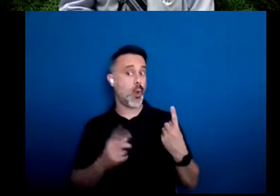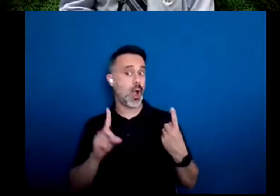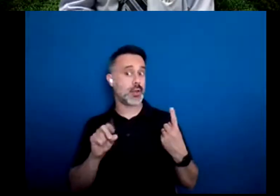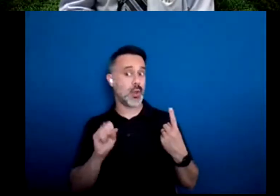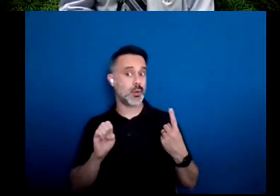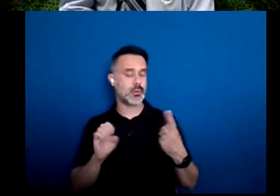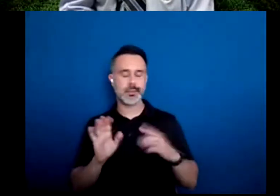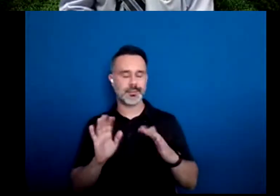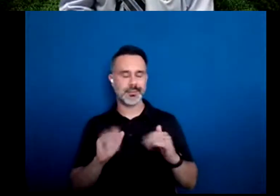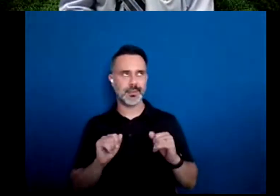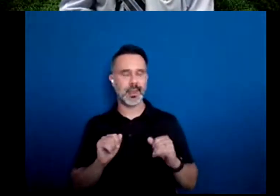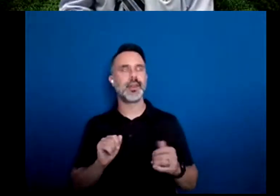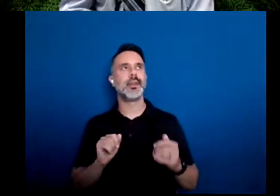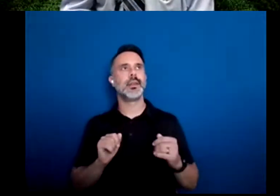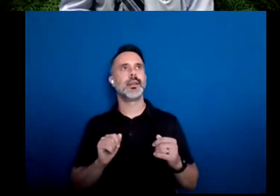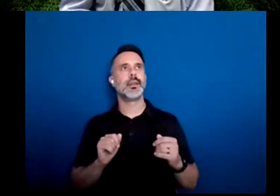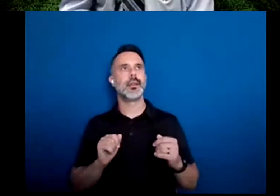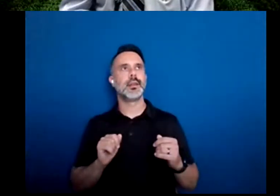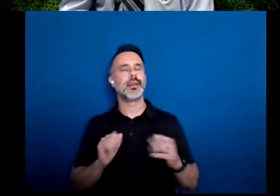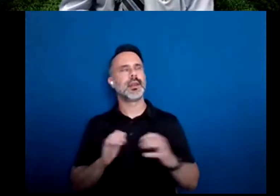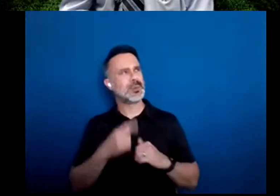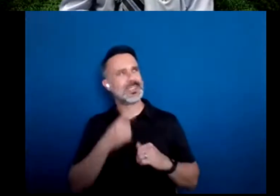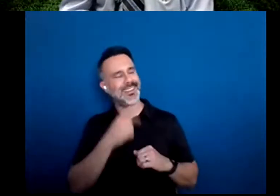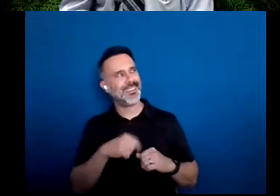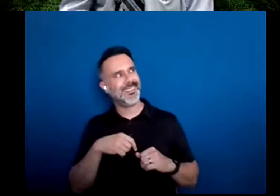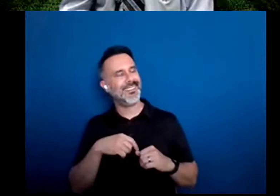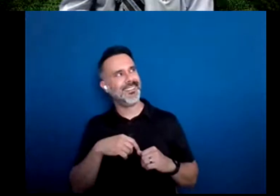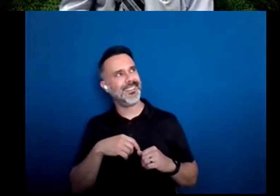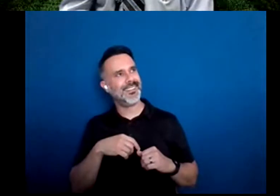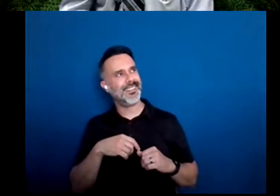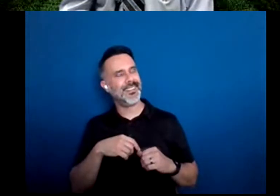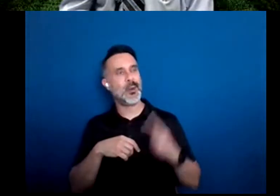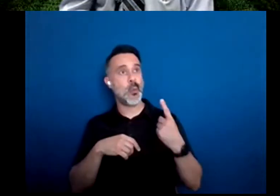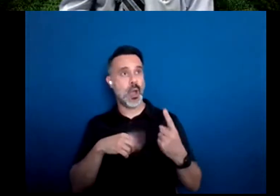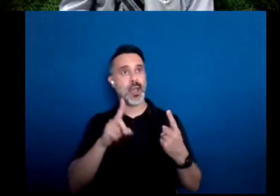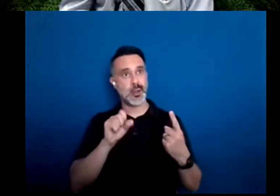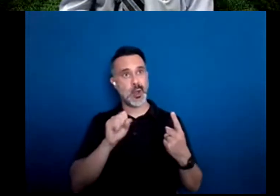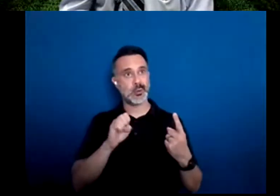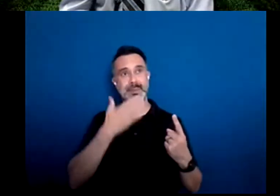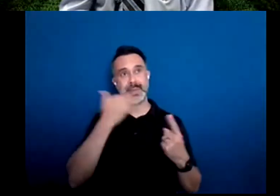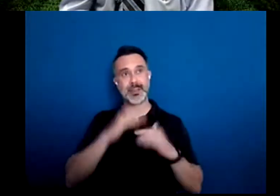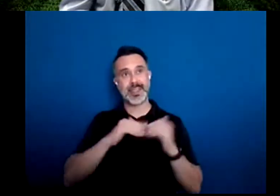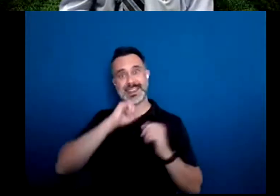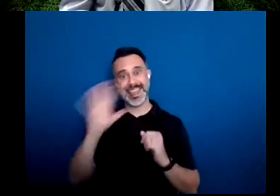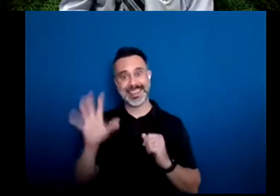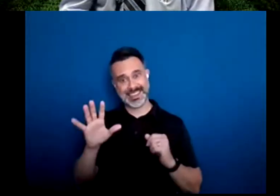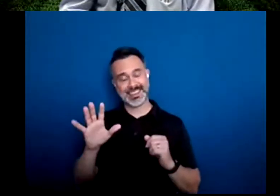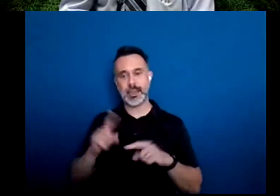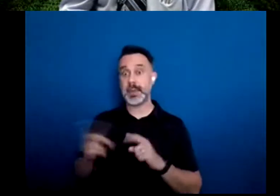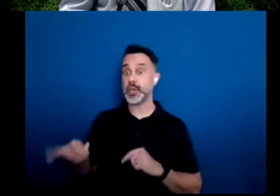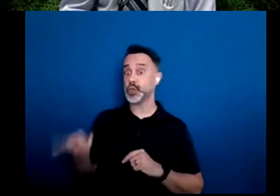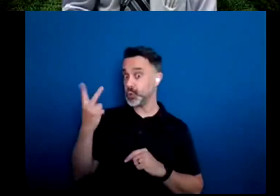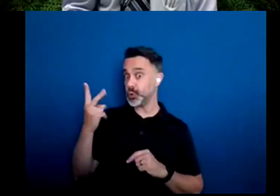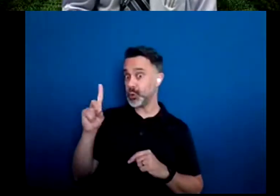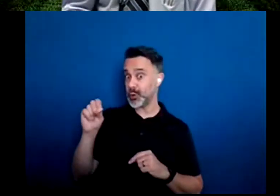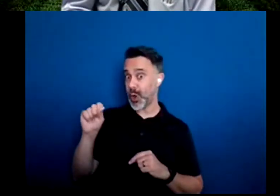dose, how did we say it? One dose is better than nothing, but two doses are even